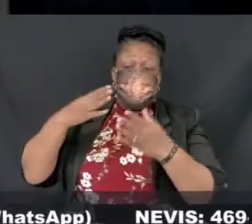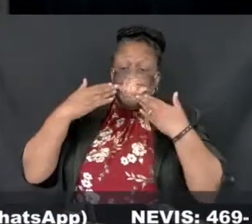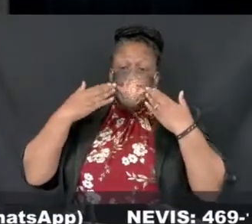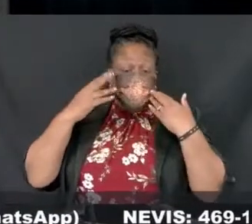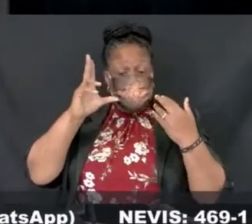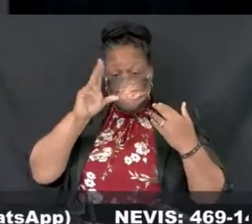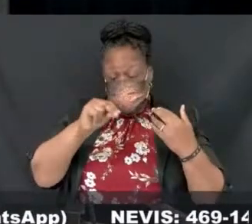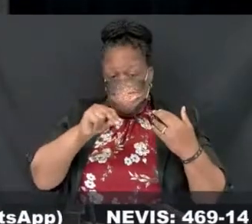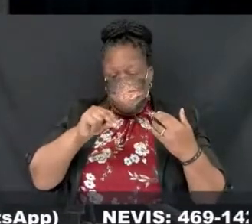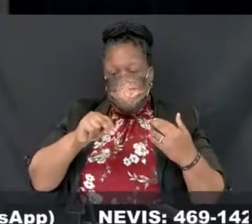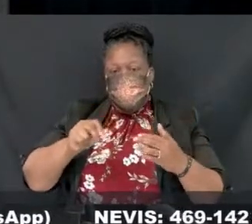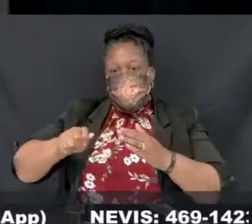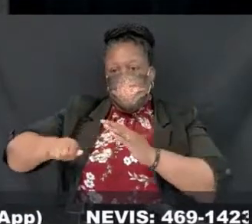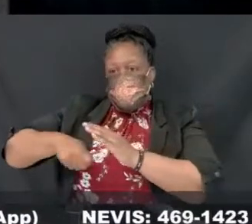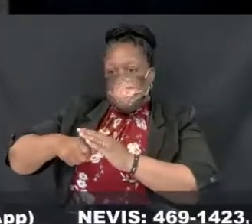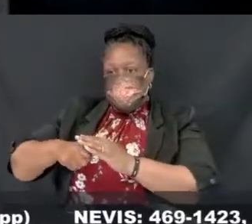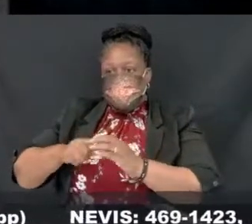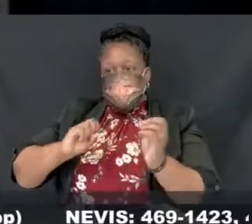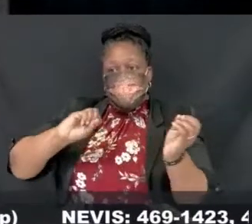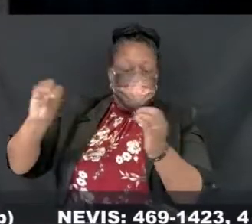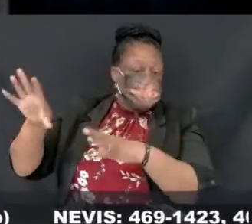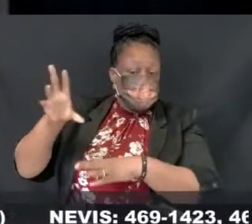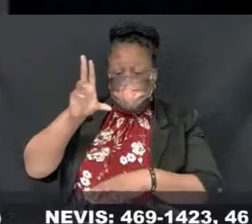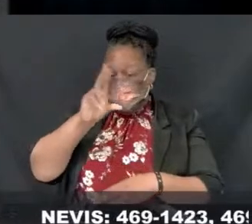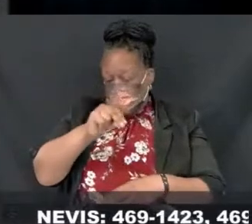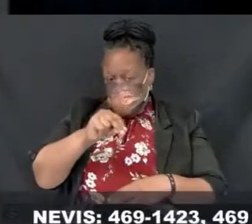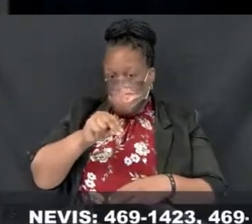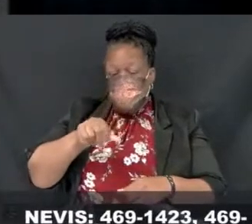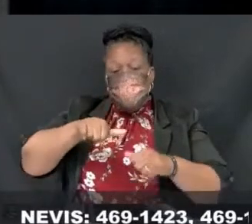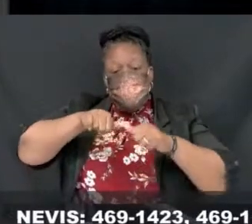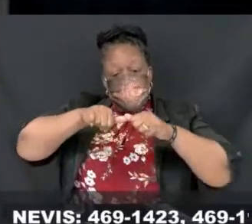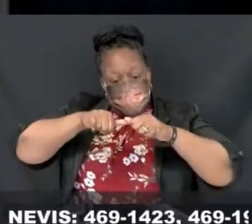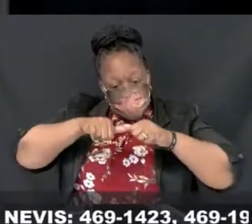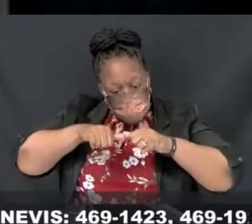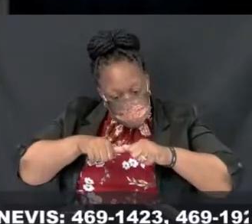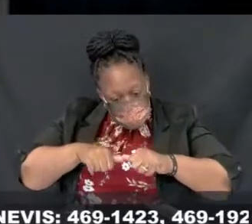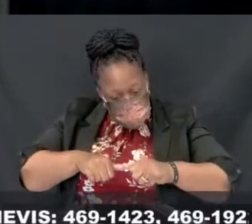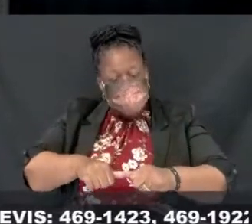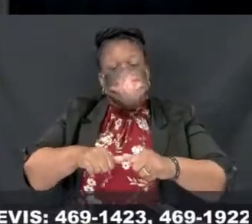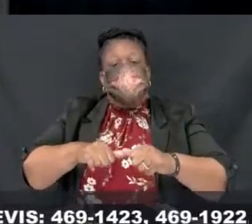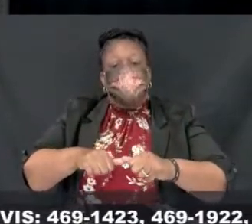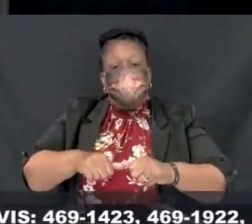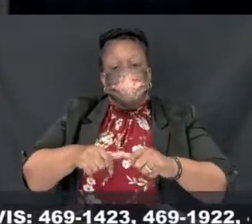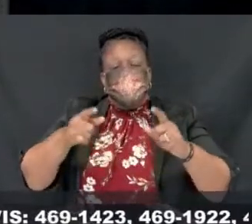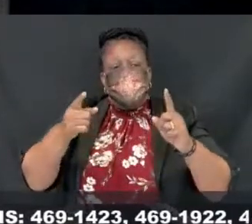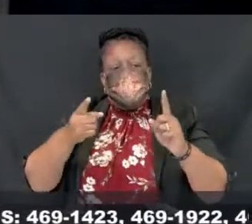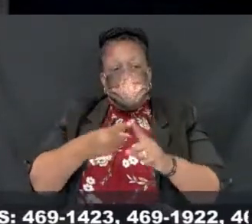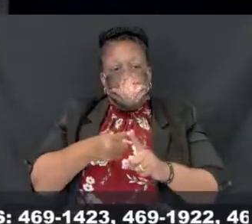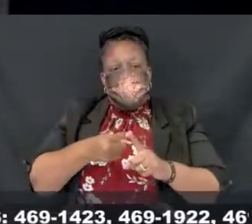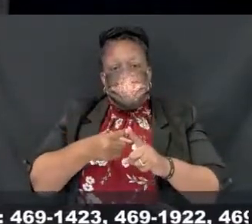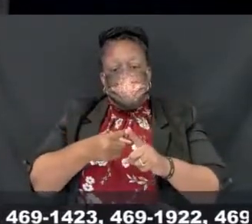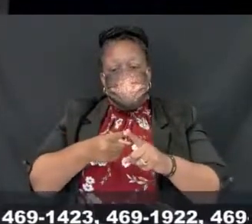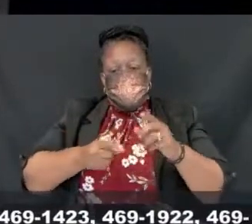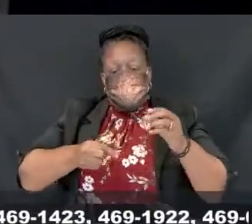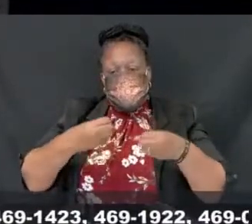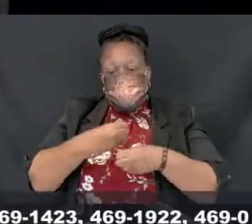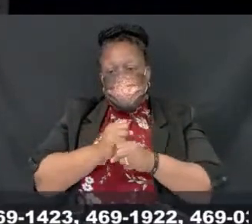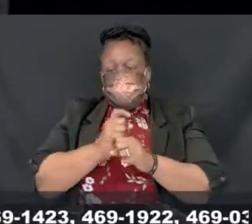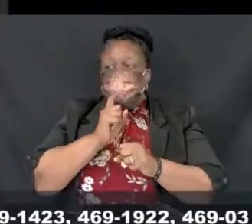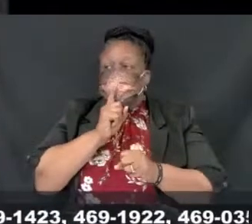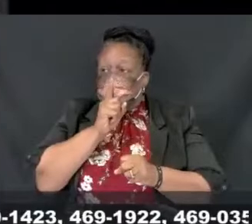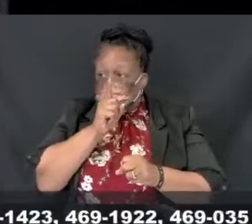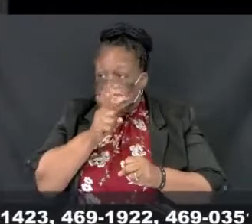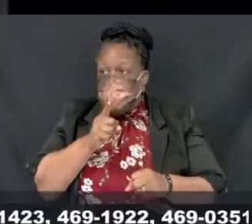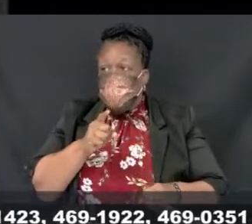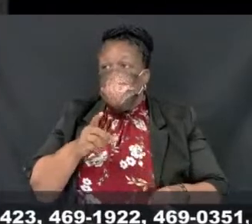the unvaccinated, it is by us continuing to increase the threshold of vaccination immunity. You heard the